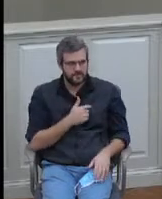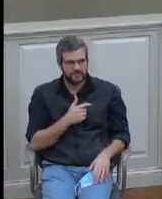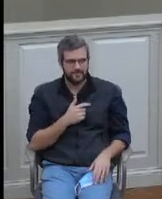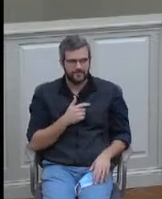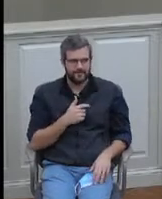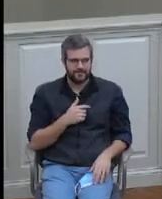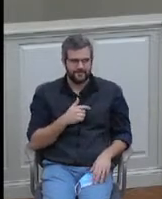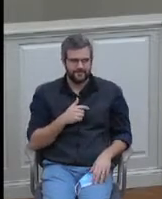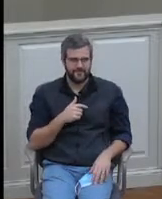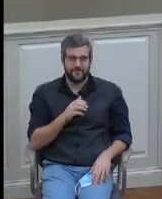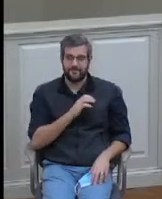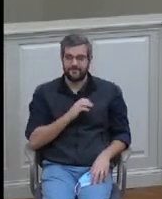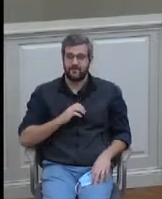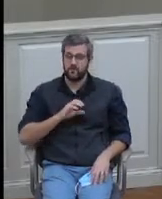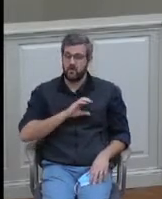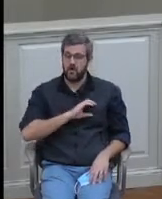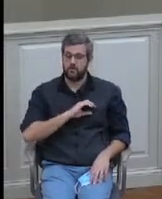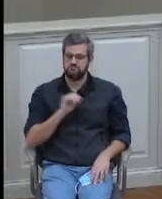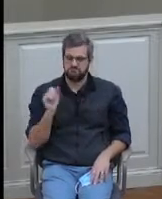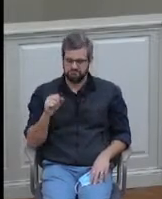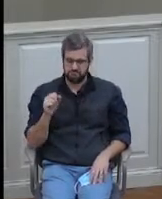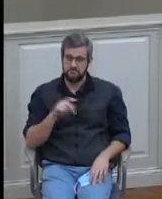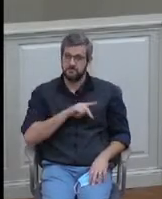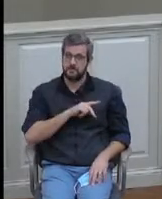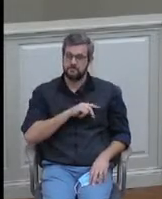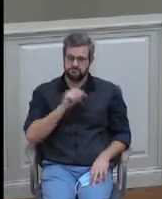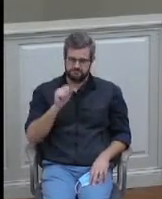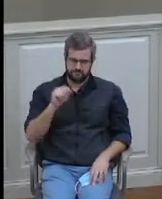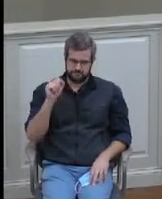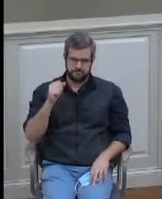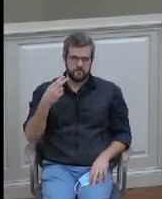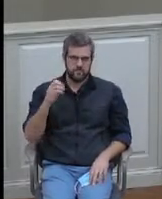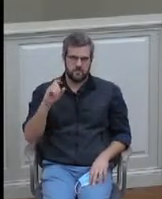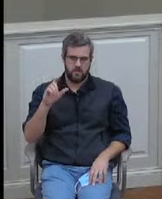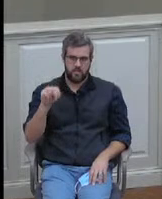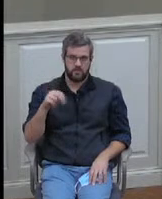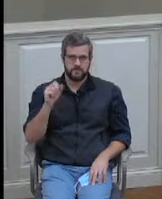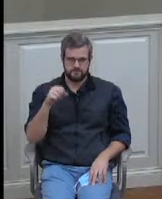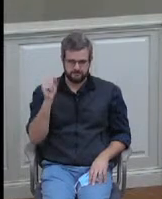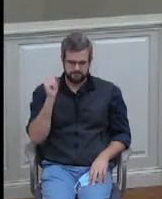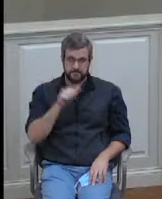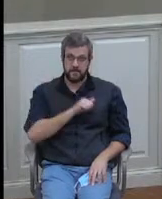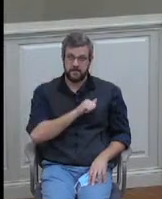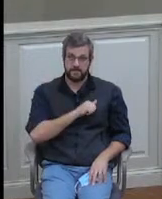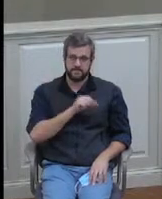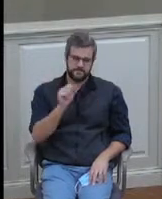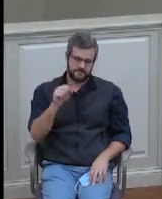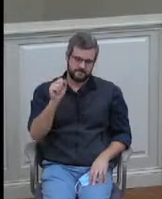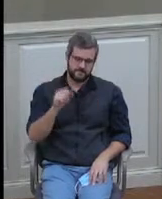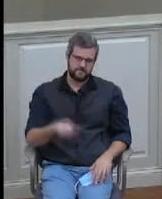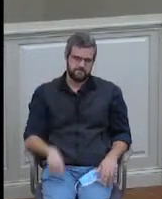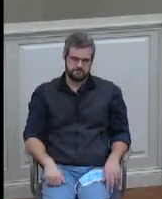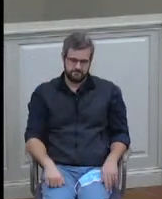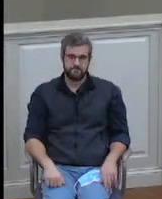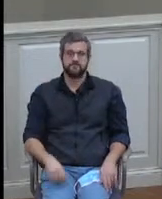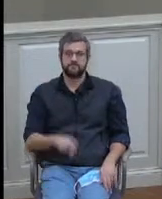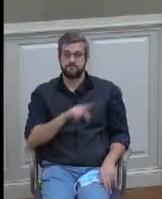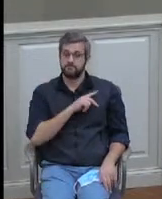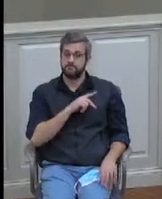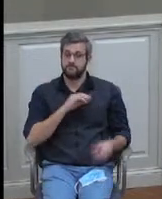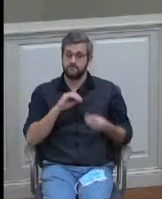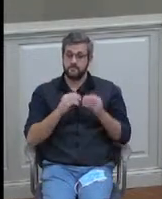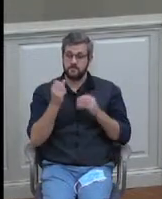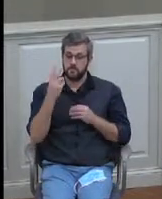Ashley. Commissioner Cottle, Yes, ma'am? Mayor Paris. Yes, ma'am. Commissioner Holland, Yes. Commissioner Atkins. Yes, ma'am. Item 12